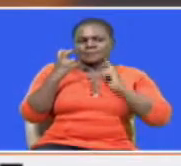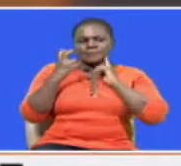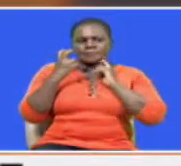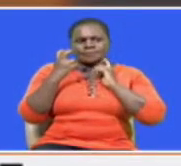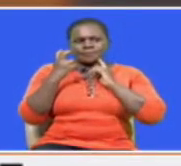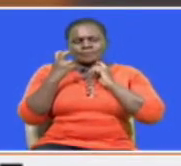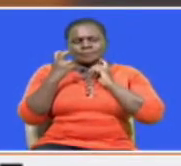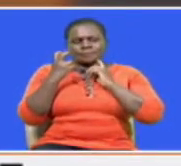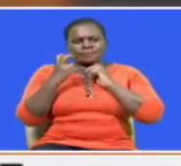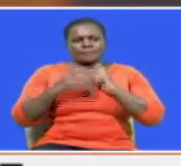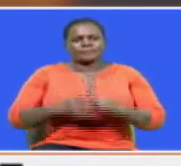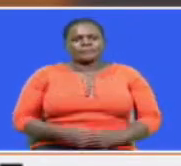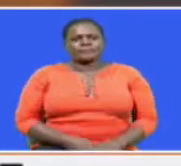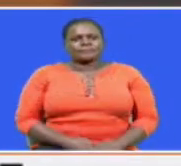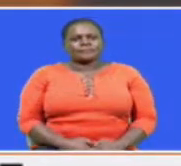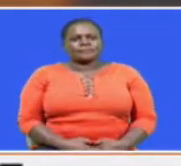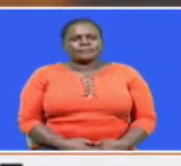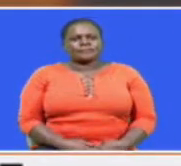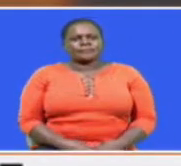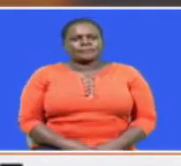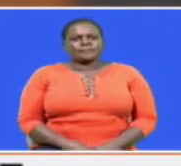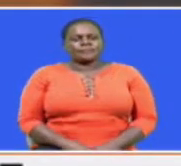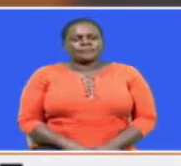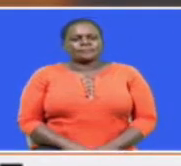Clement Masombo, KTN News.